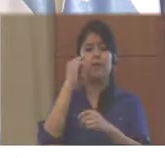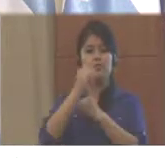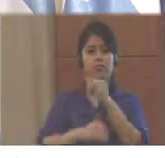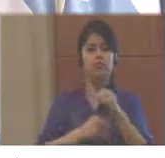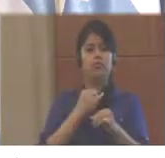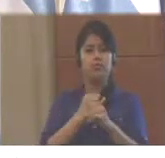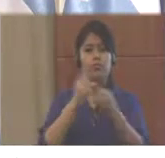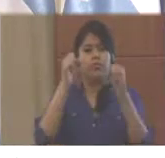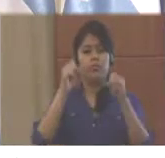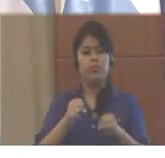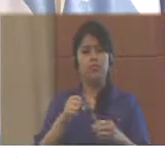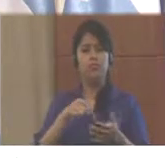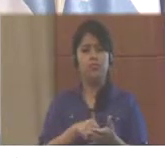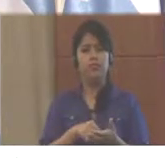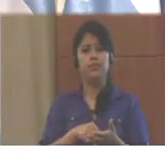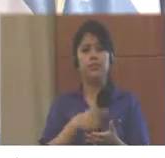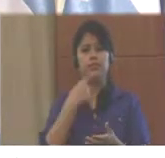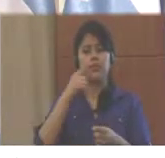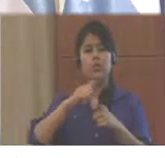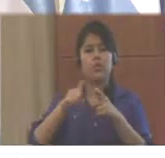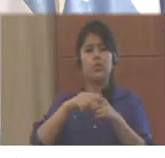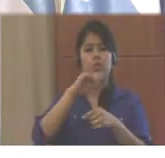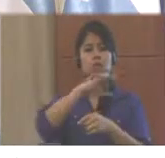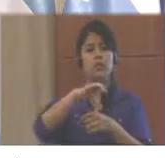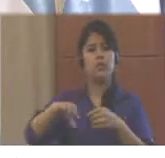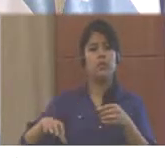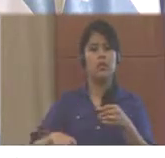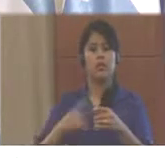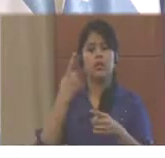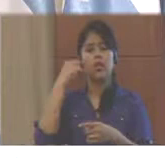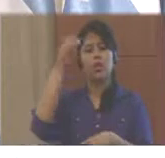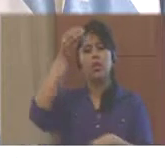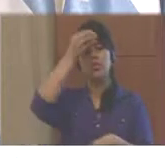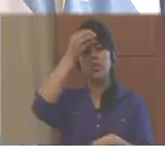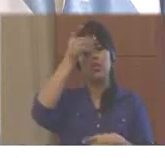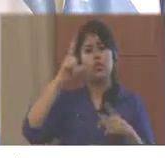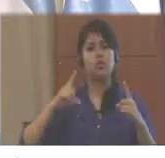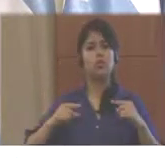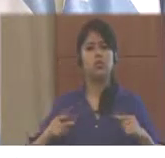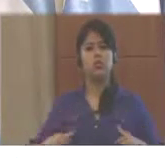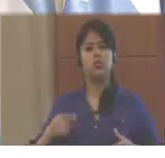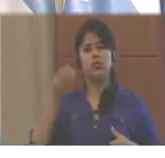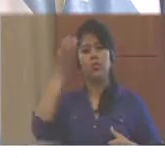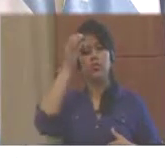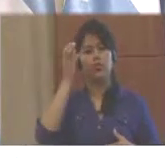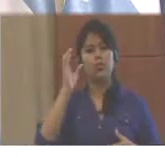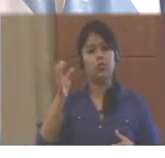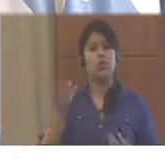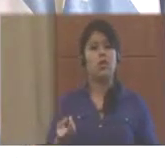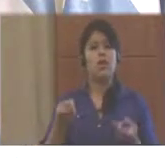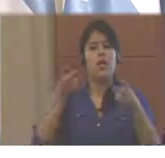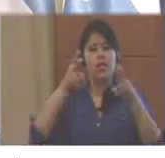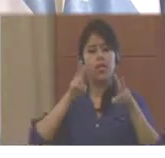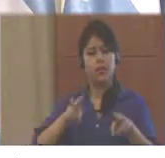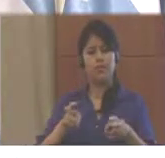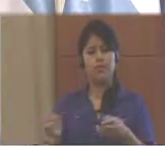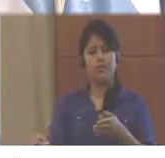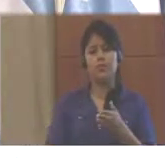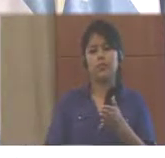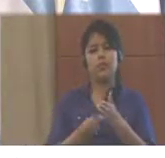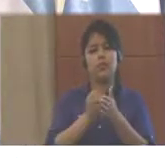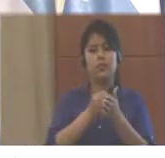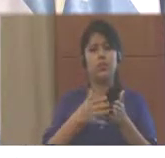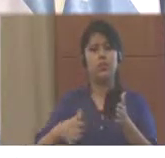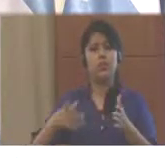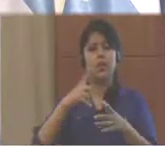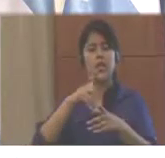health, education, and agriculture. Second, the enabling environment for the implementation of comprehensive disaster management has been